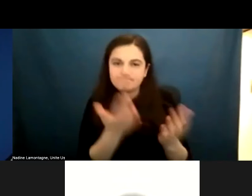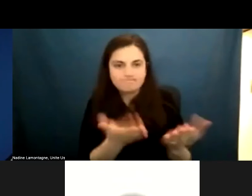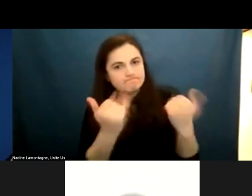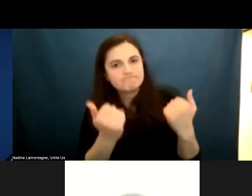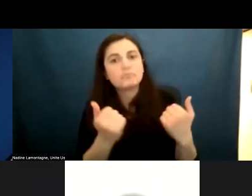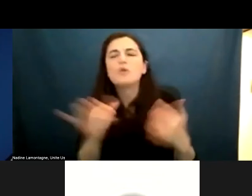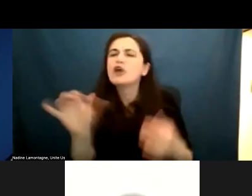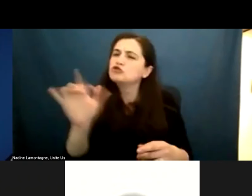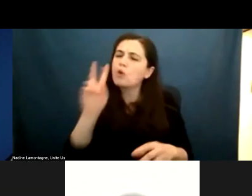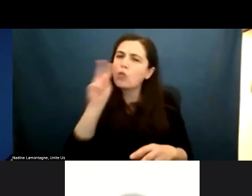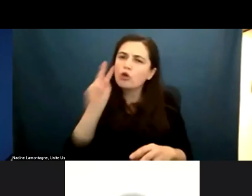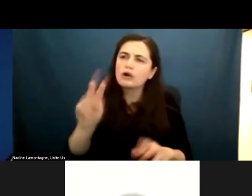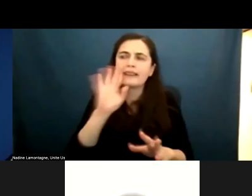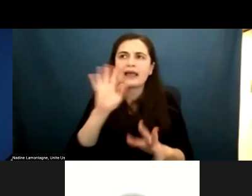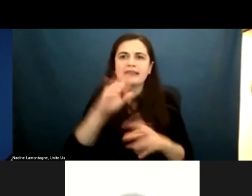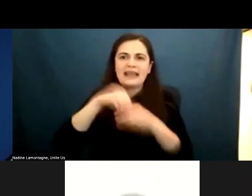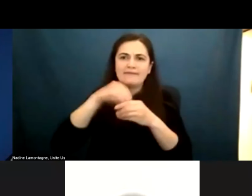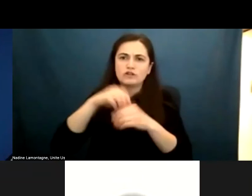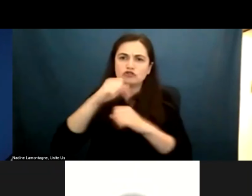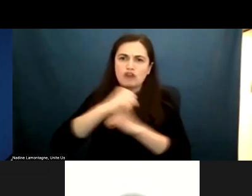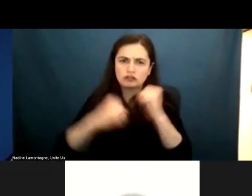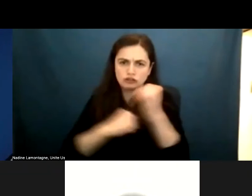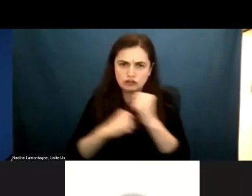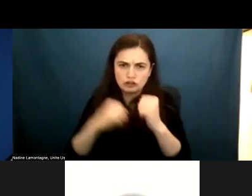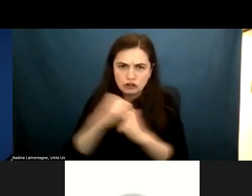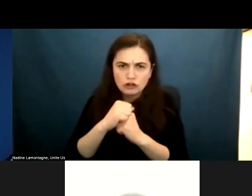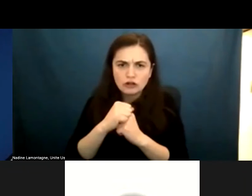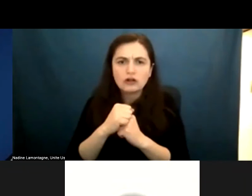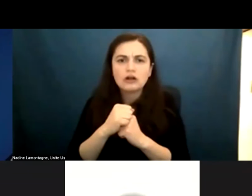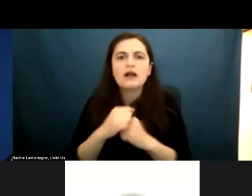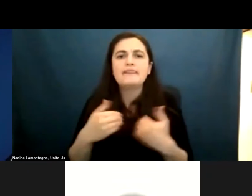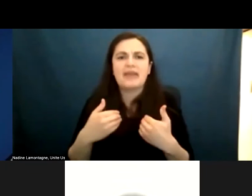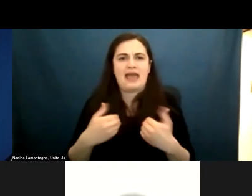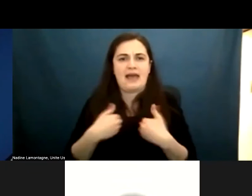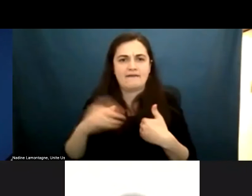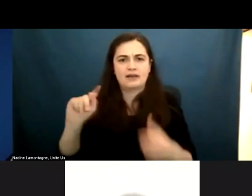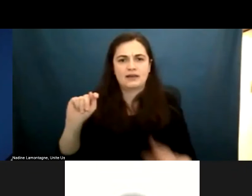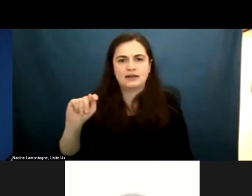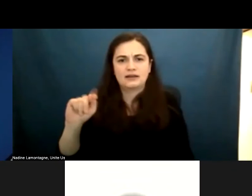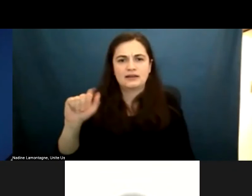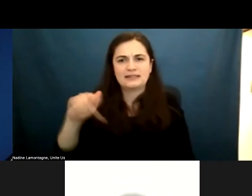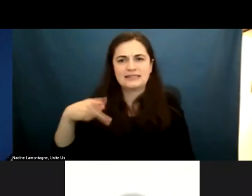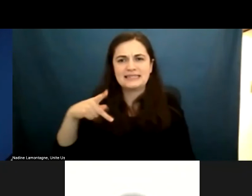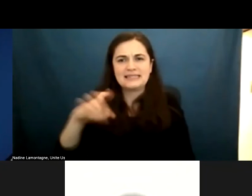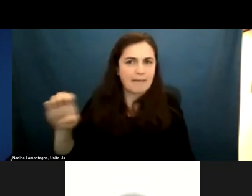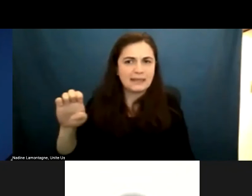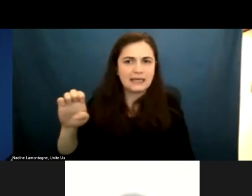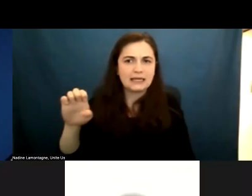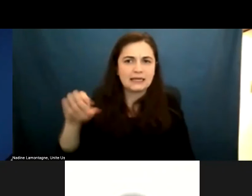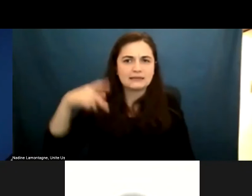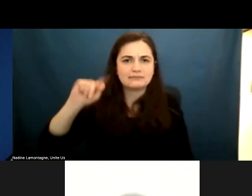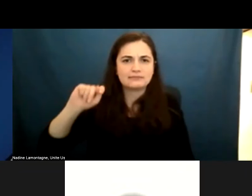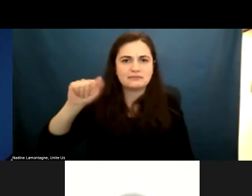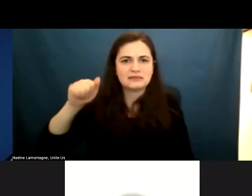So Arizona, for example, has TAPI, which is their pro-vaccine coalition. And TAPI is just world-class when it